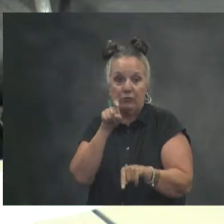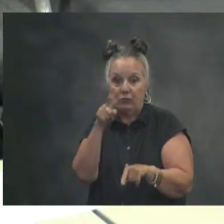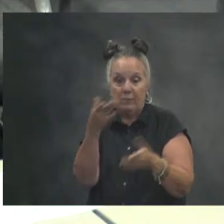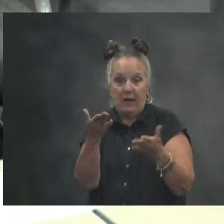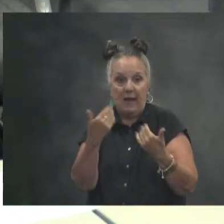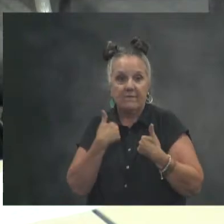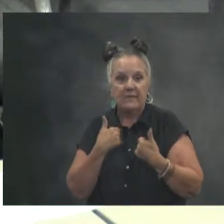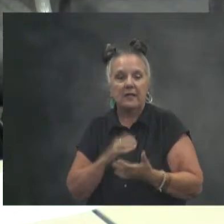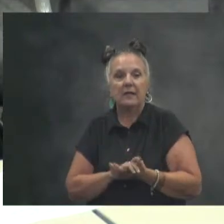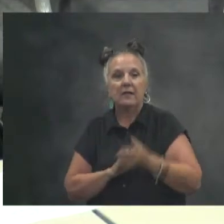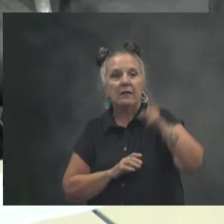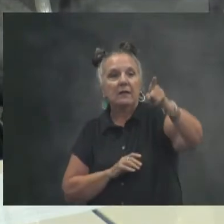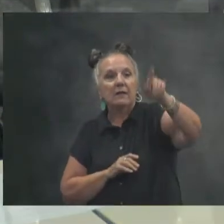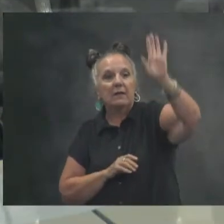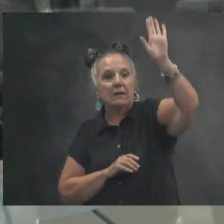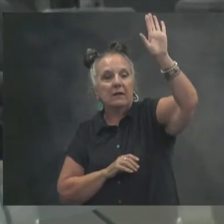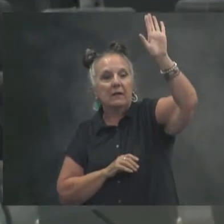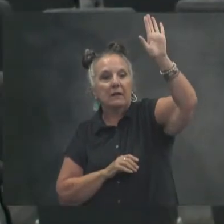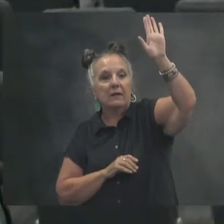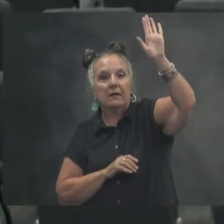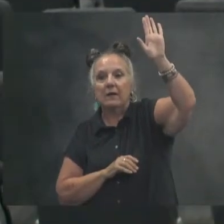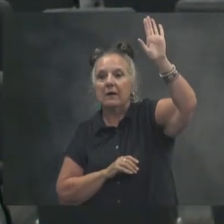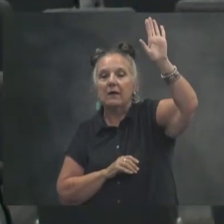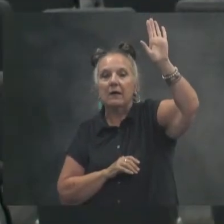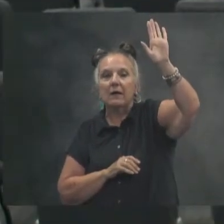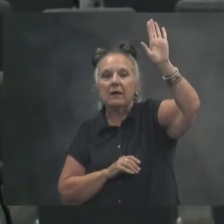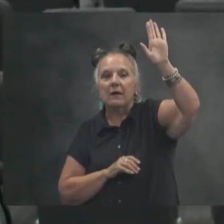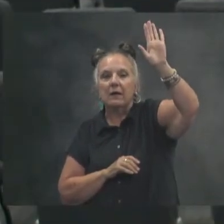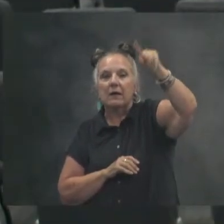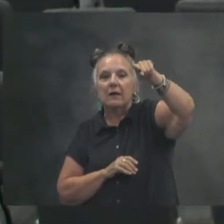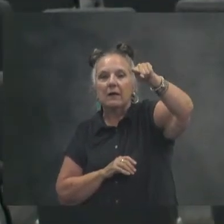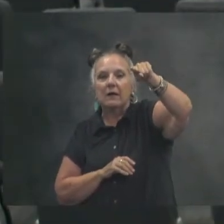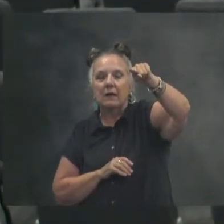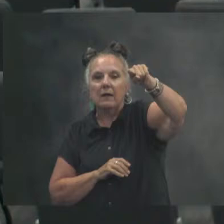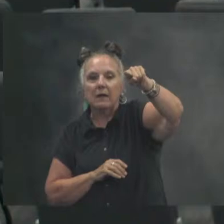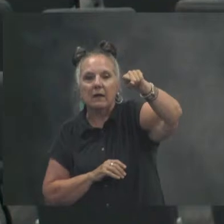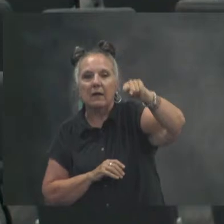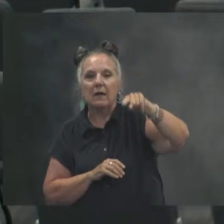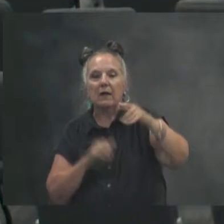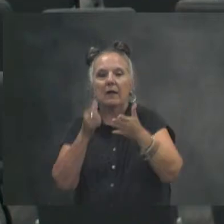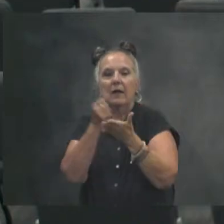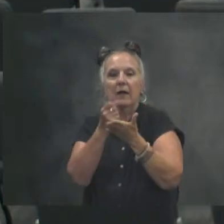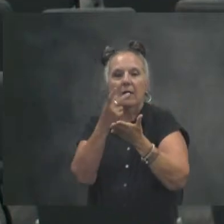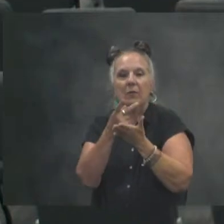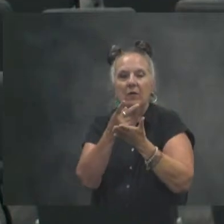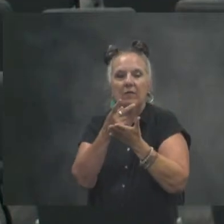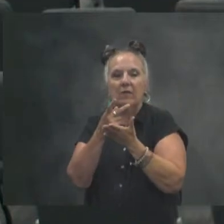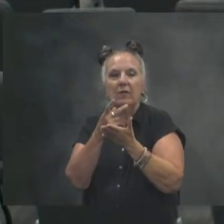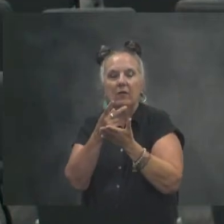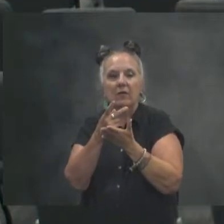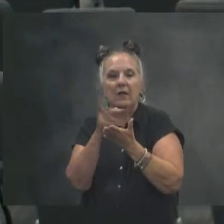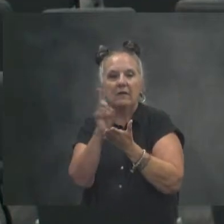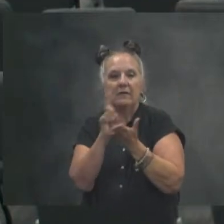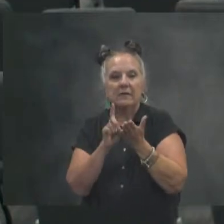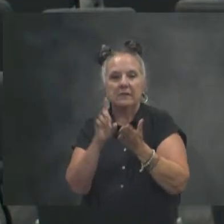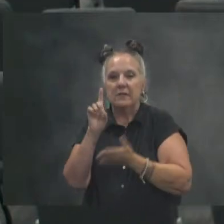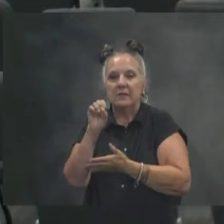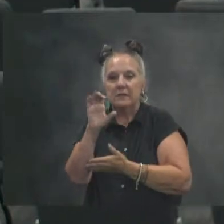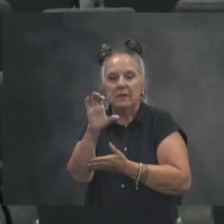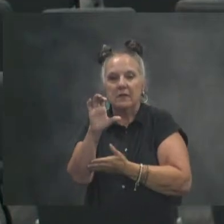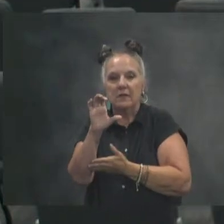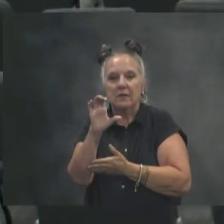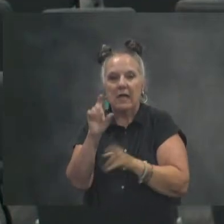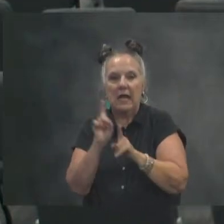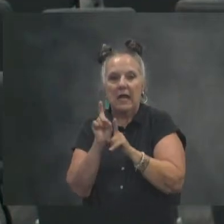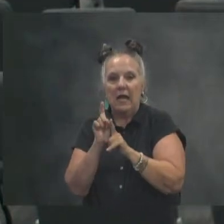have. Motion, please. Mrs. Williams, I move for the approval of the design development documents as prepared by